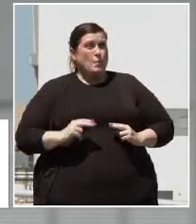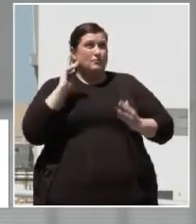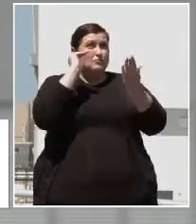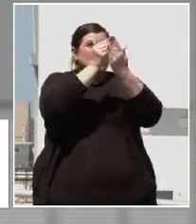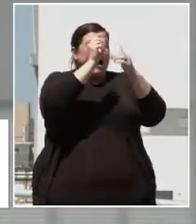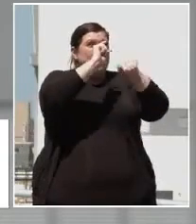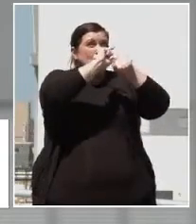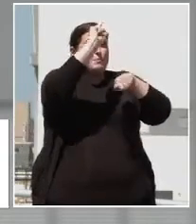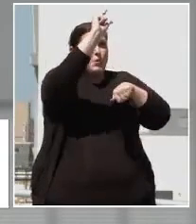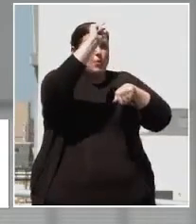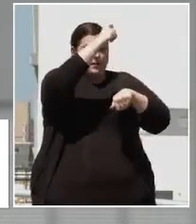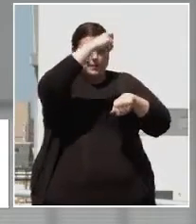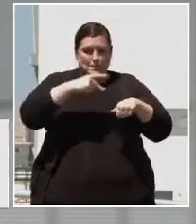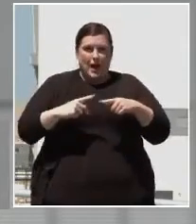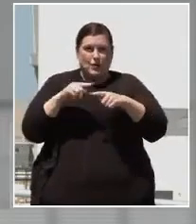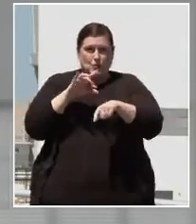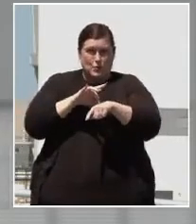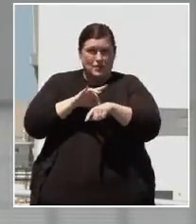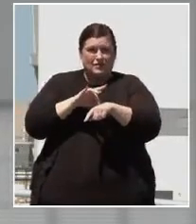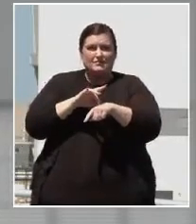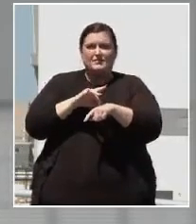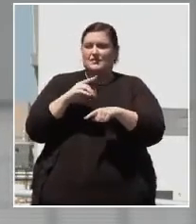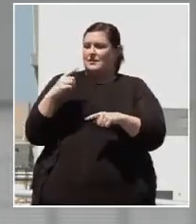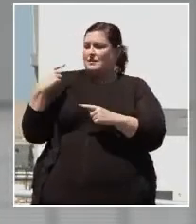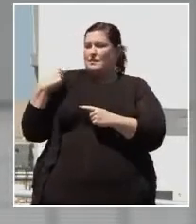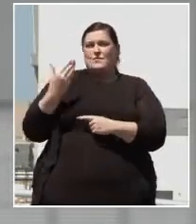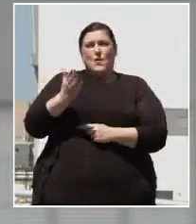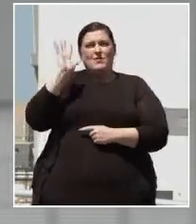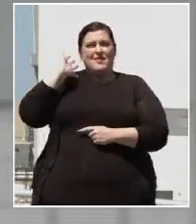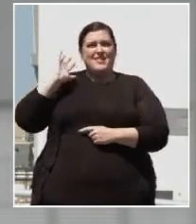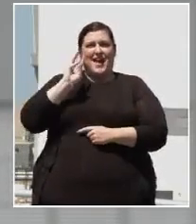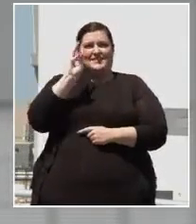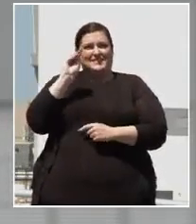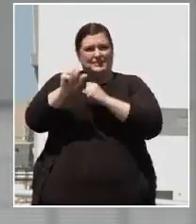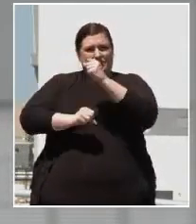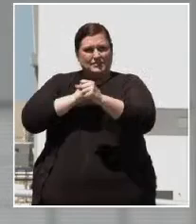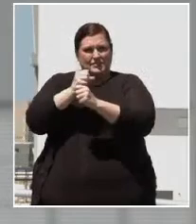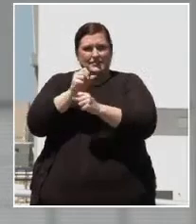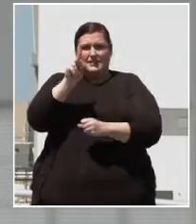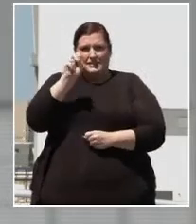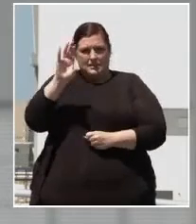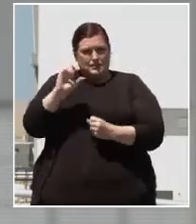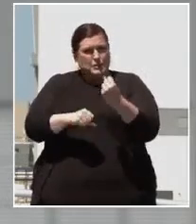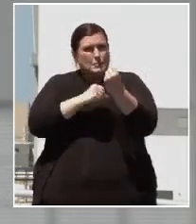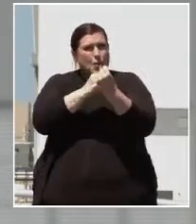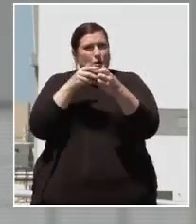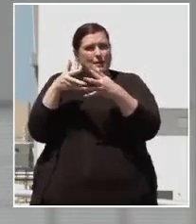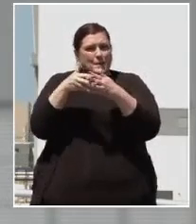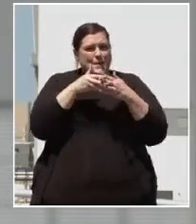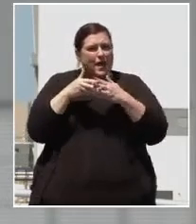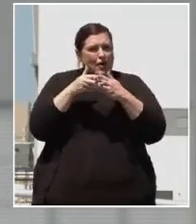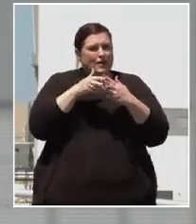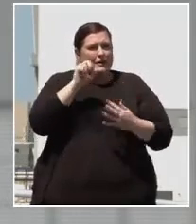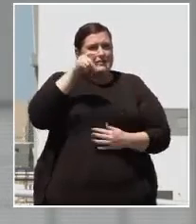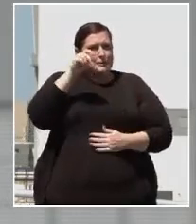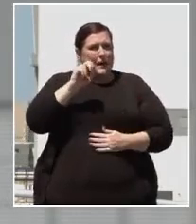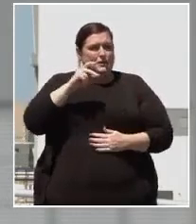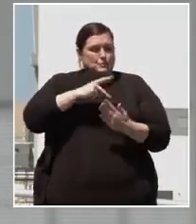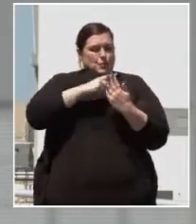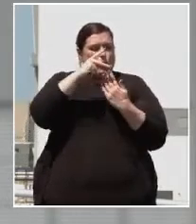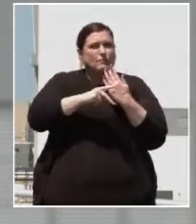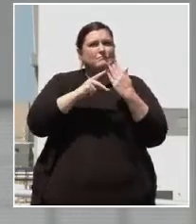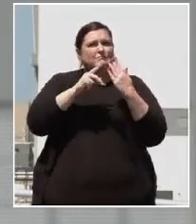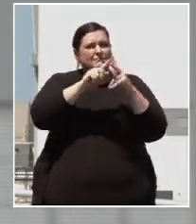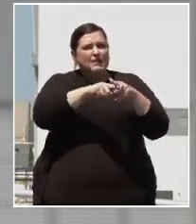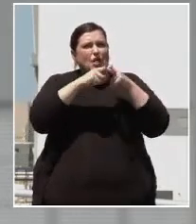the last six decades Kennedy has supported America space program and launched the dreams of our nation